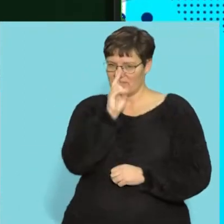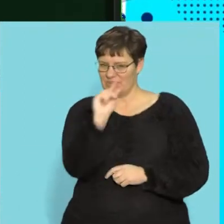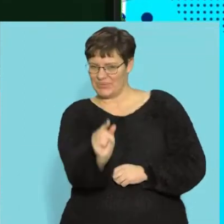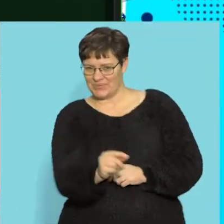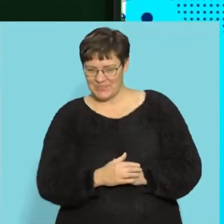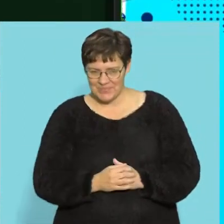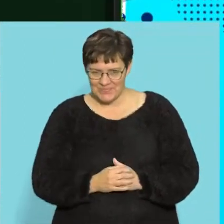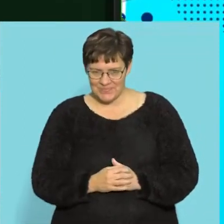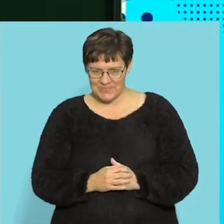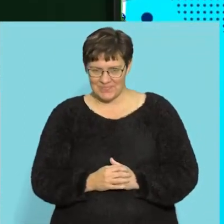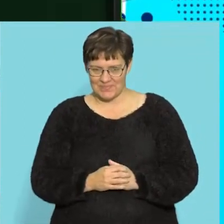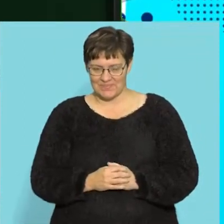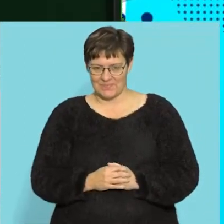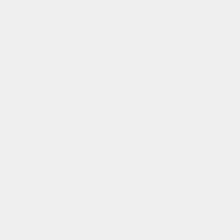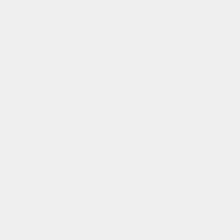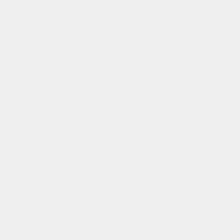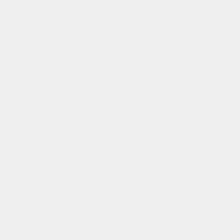resistance. See you after the short break.